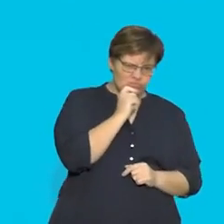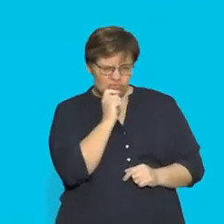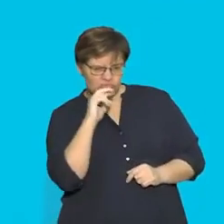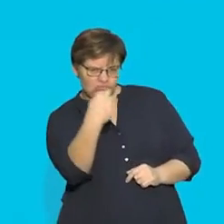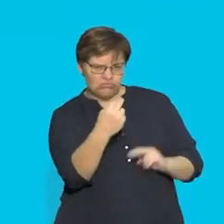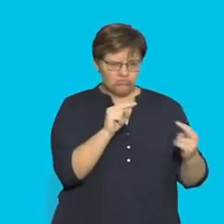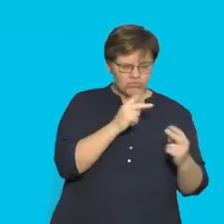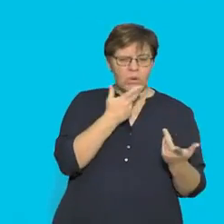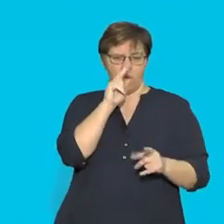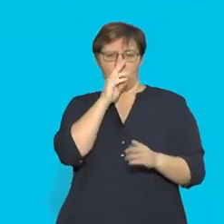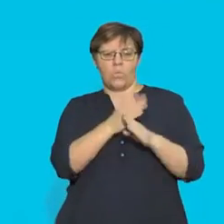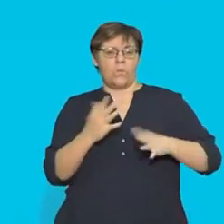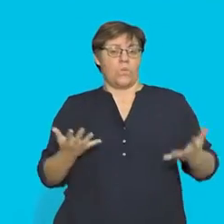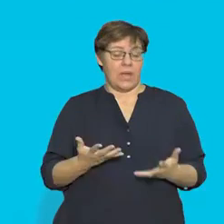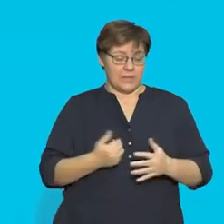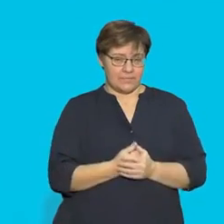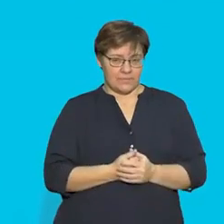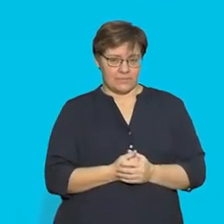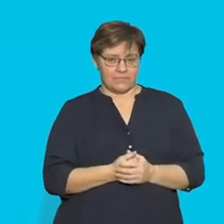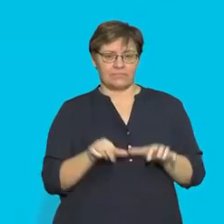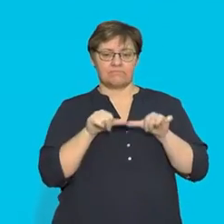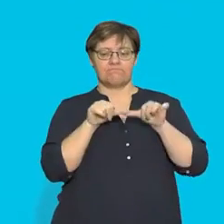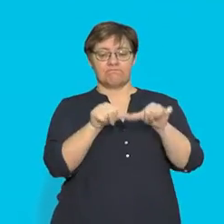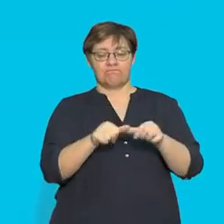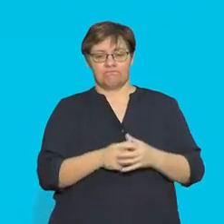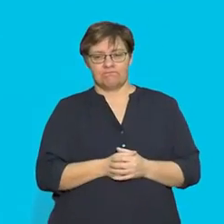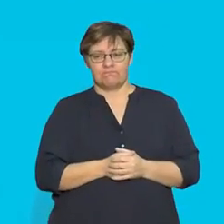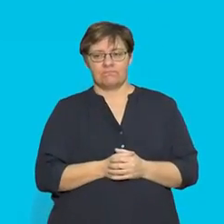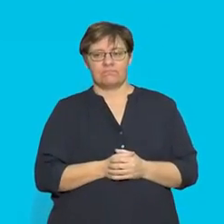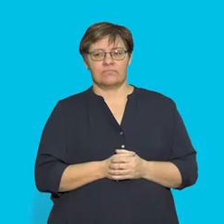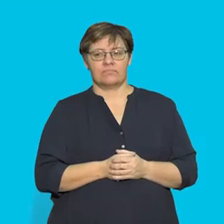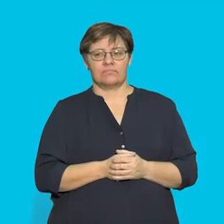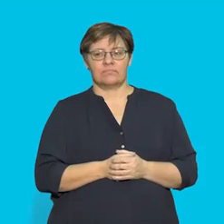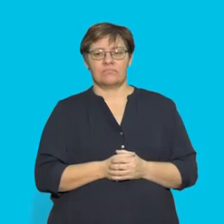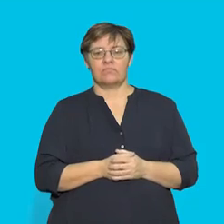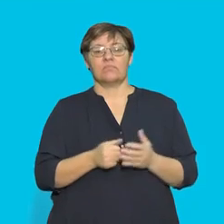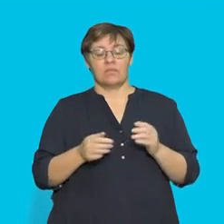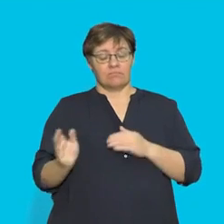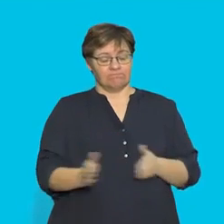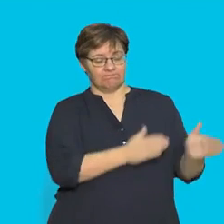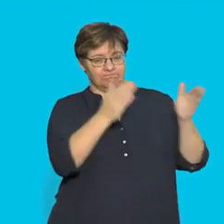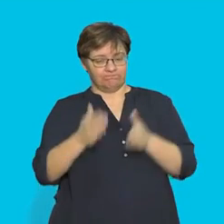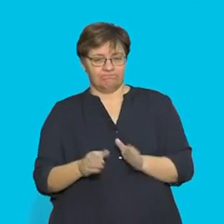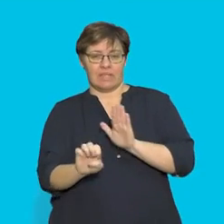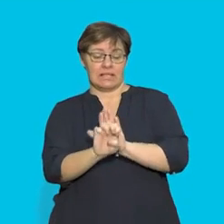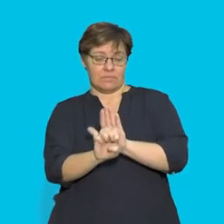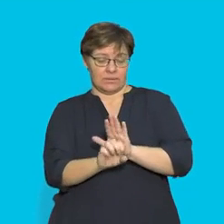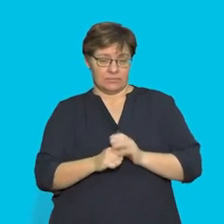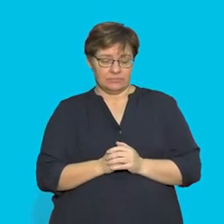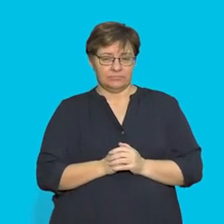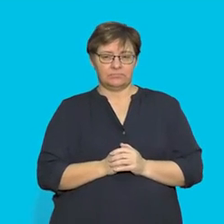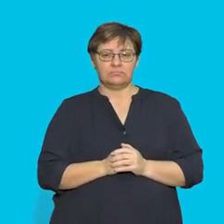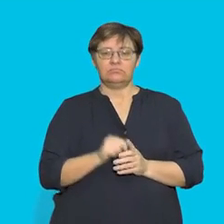which part of the 3D plane you're working with. Okay, let's continue. Okay, here's our next example. In